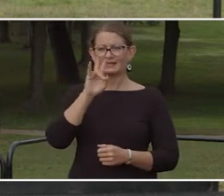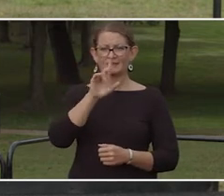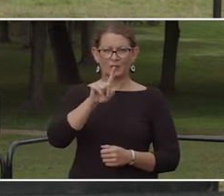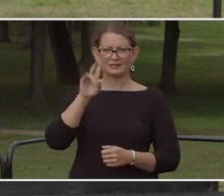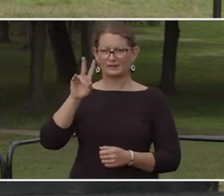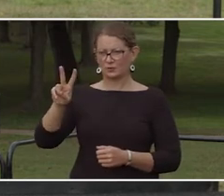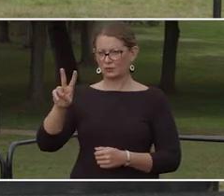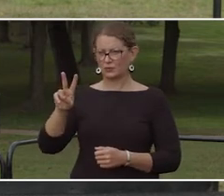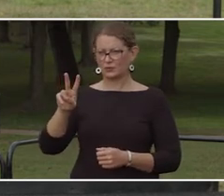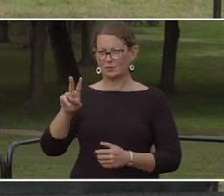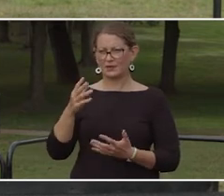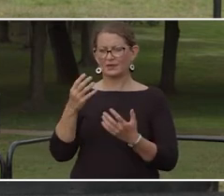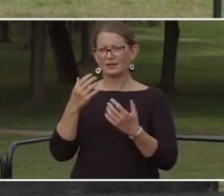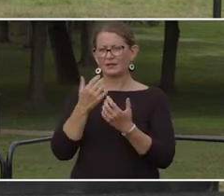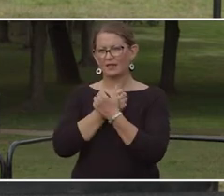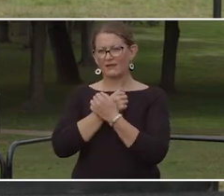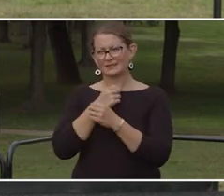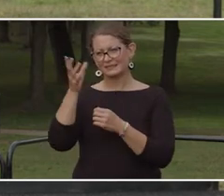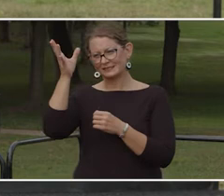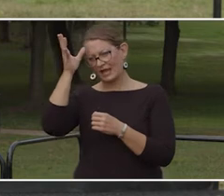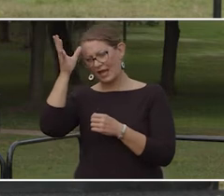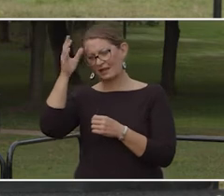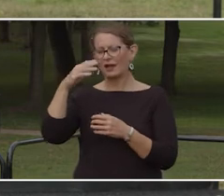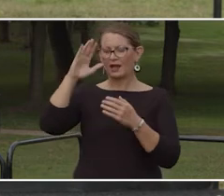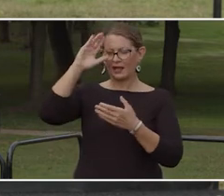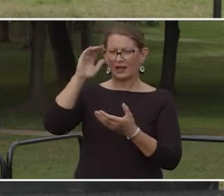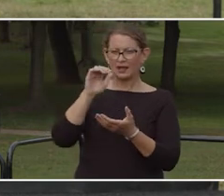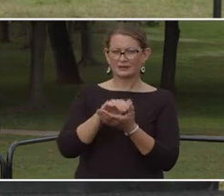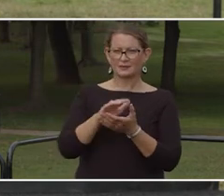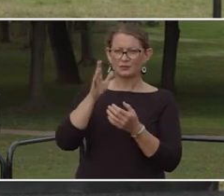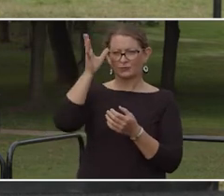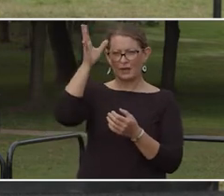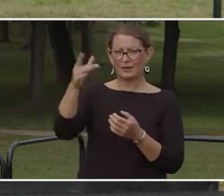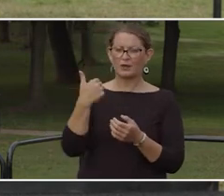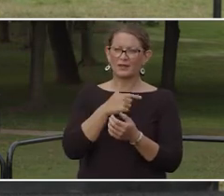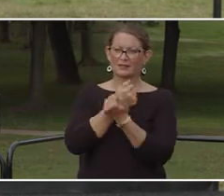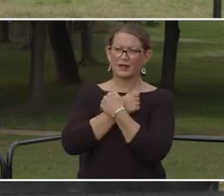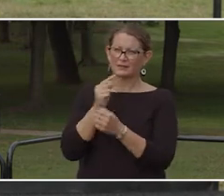71-72. Loving dad, husband, Grampy, we love and miss you still.